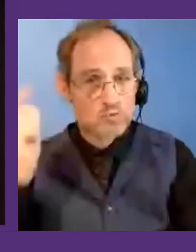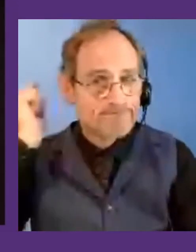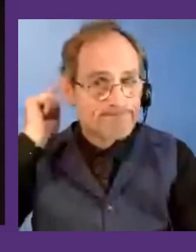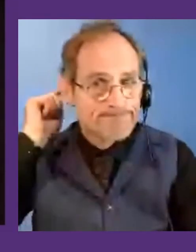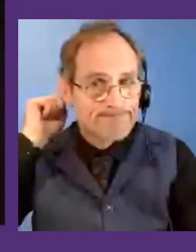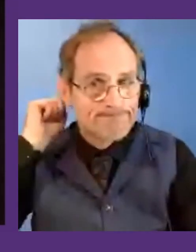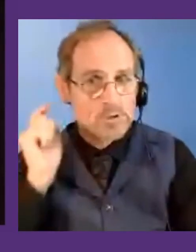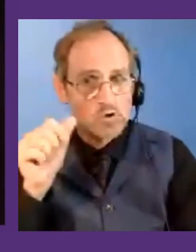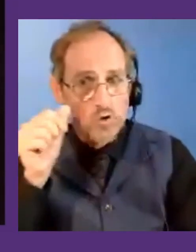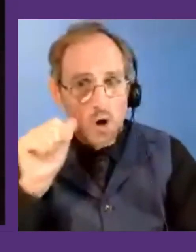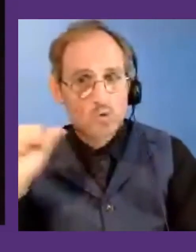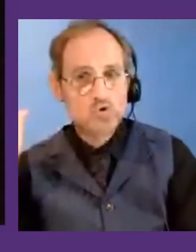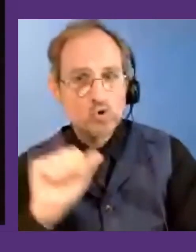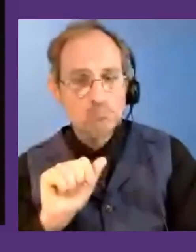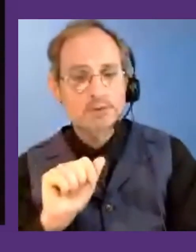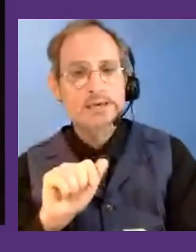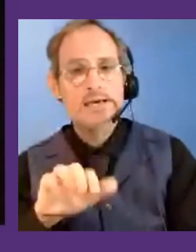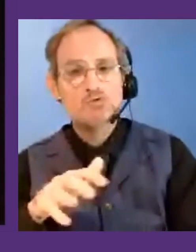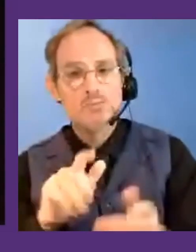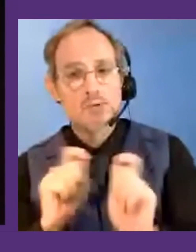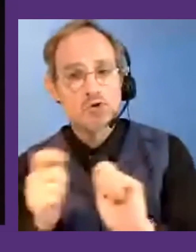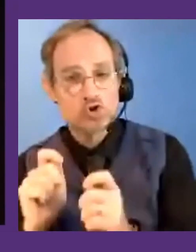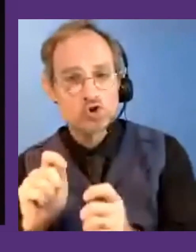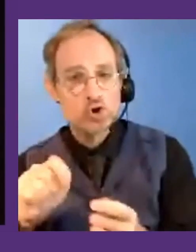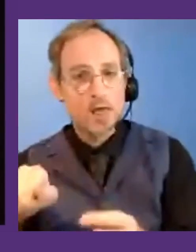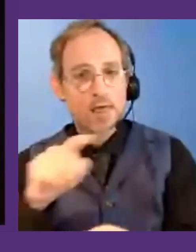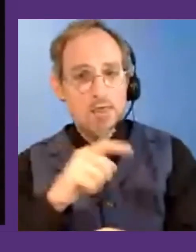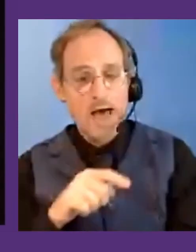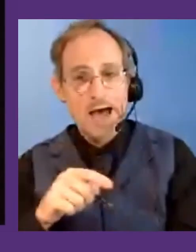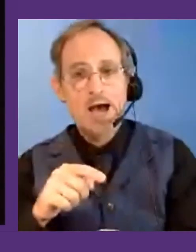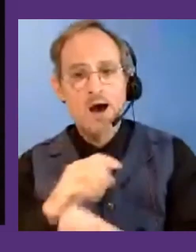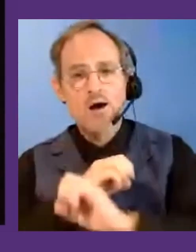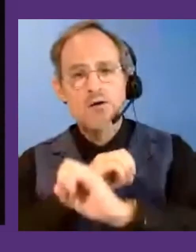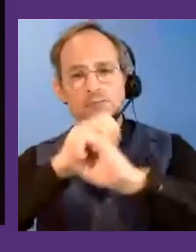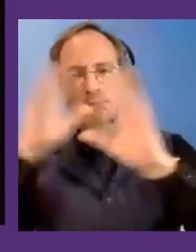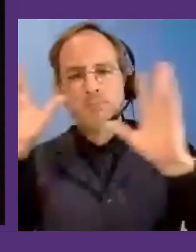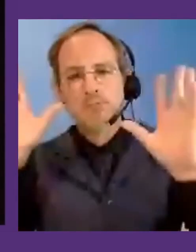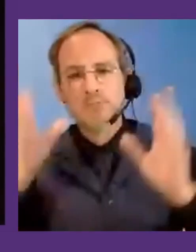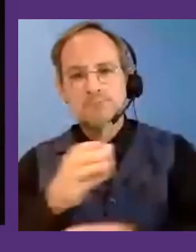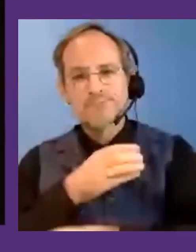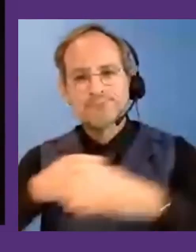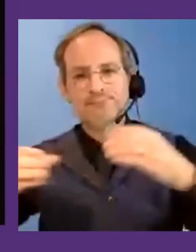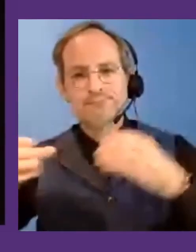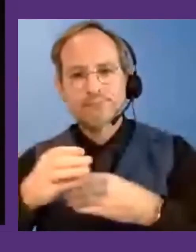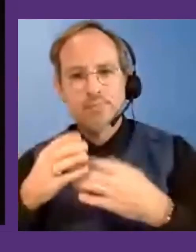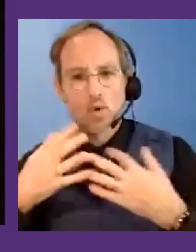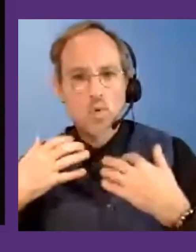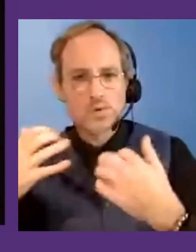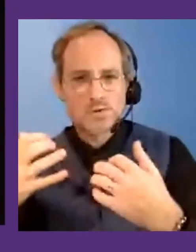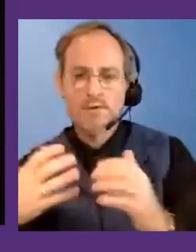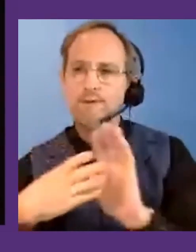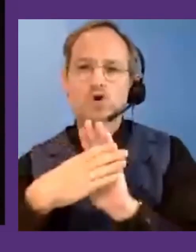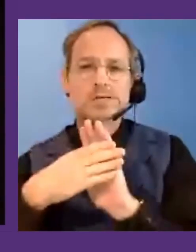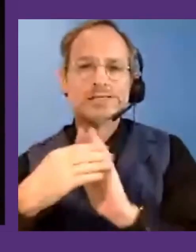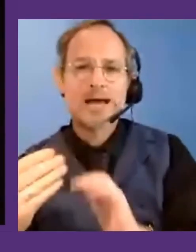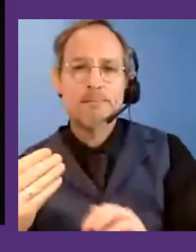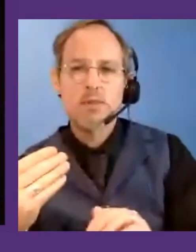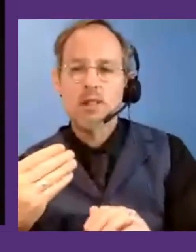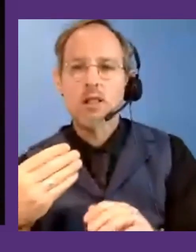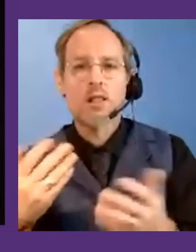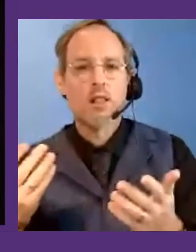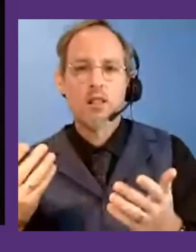they understood things from the perspective of others? Have they understood how hard it is to get someone to come to work with you as a